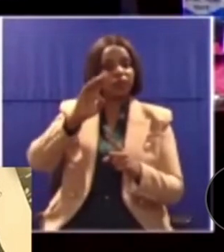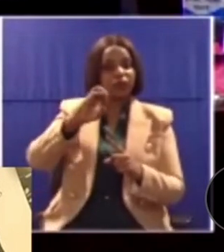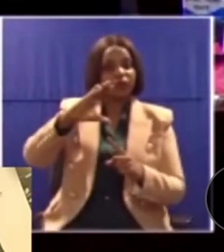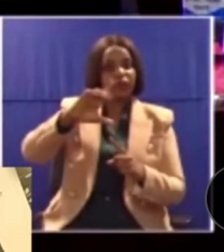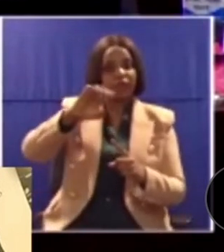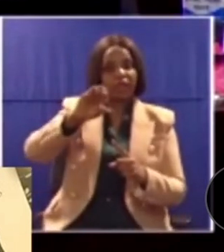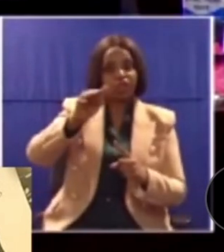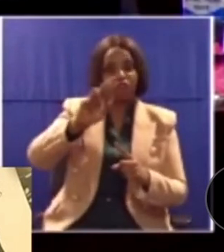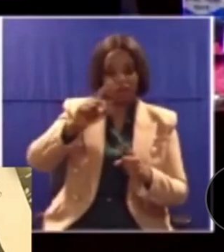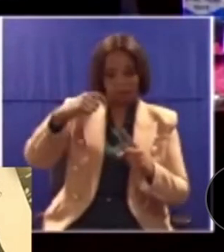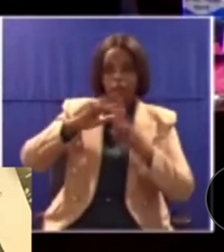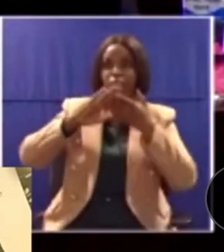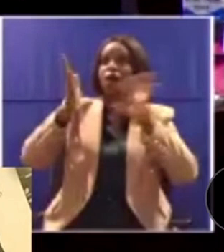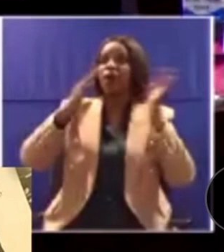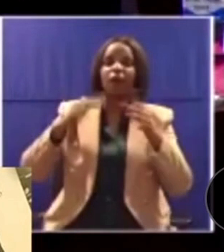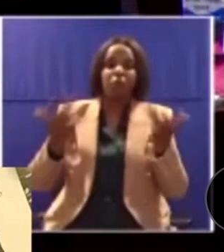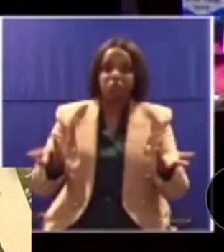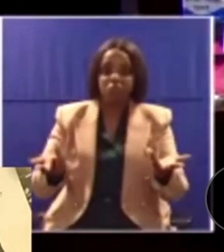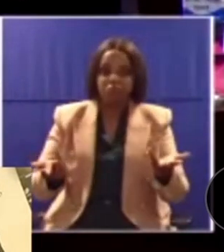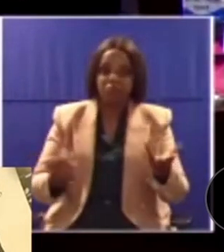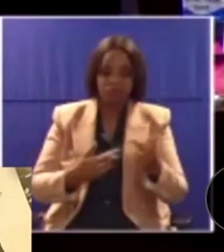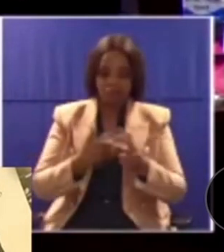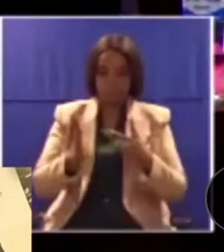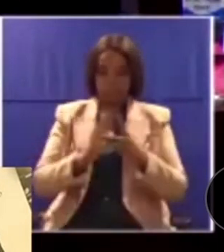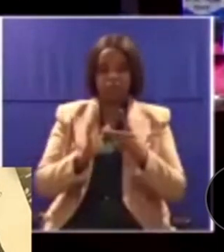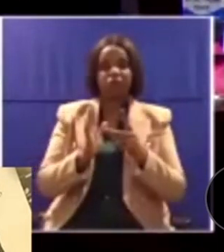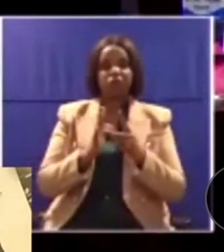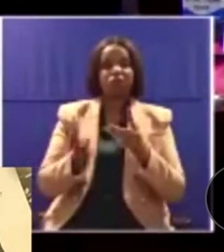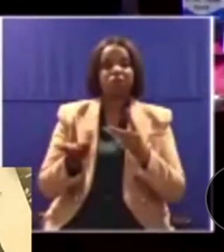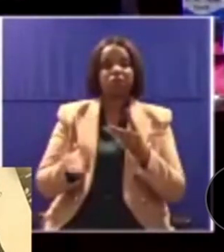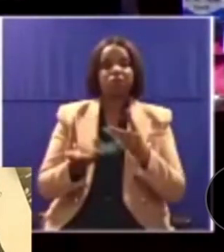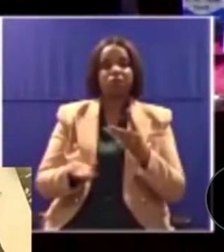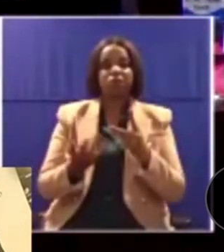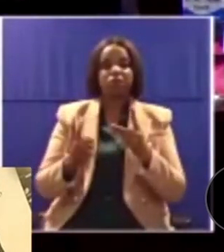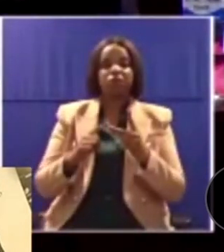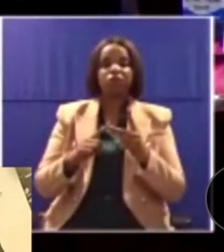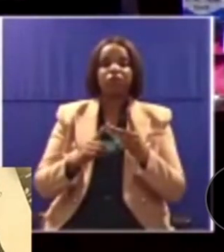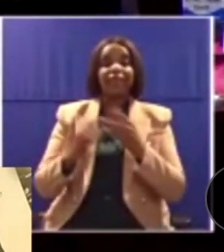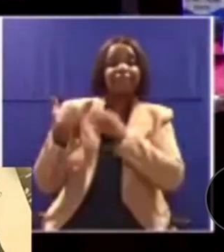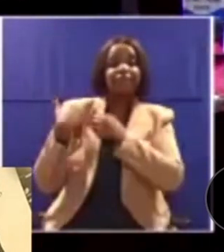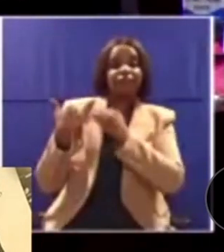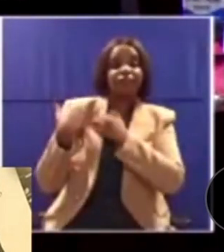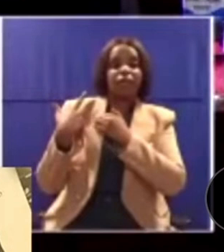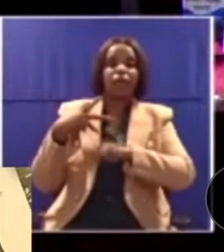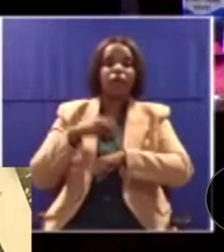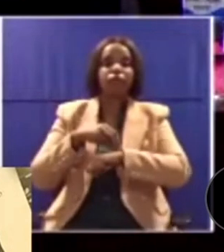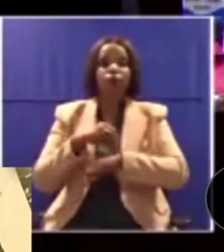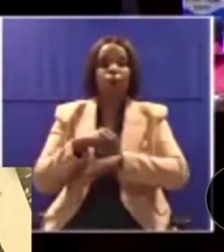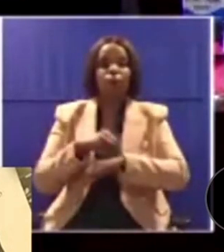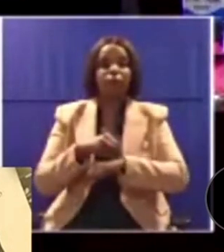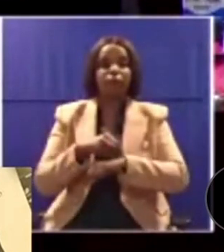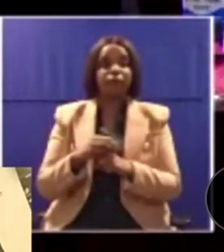any climate gases, and the safety problem seems to be